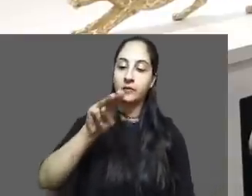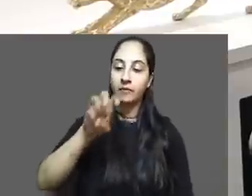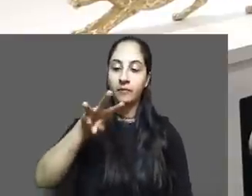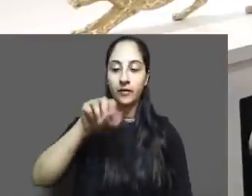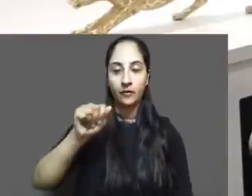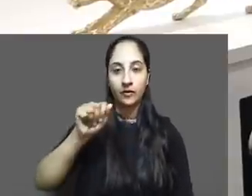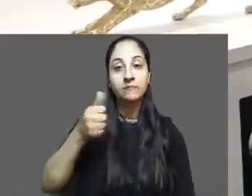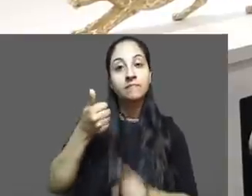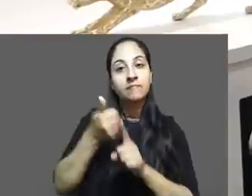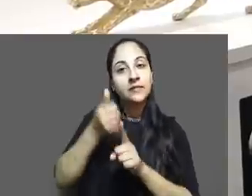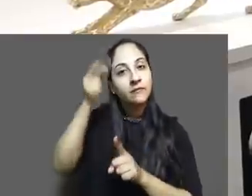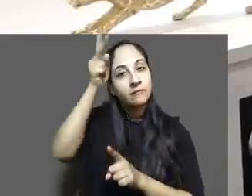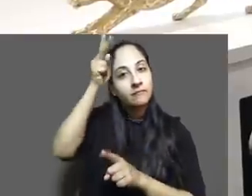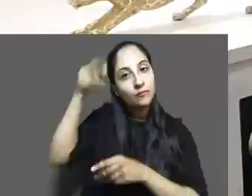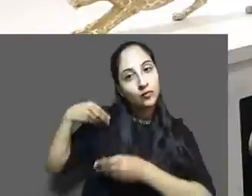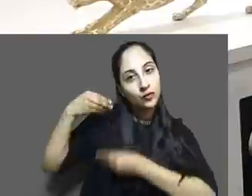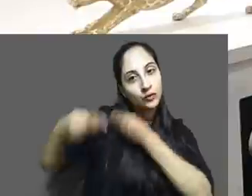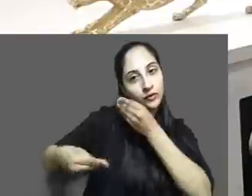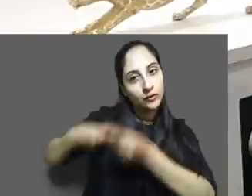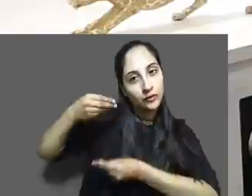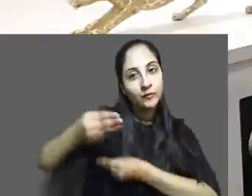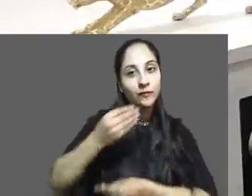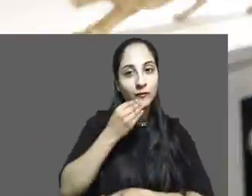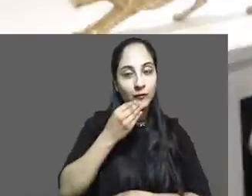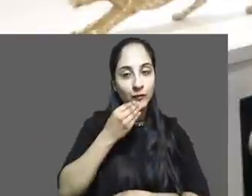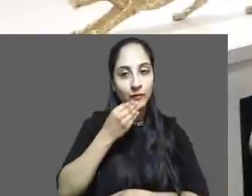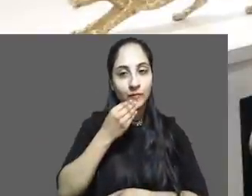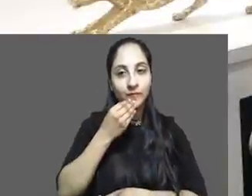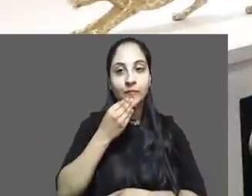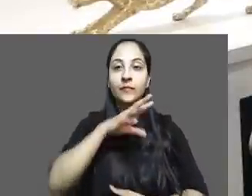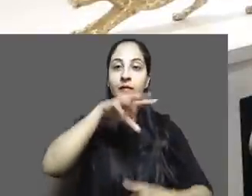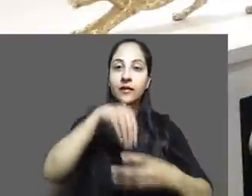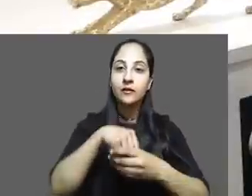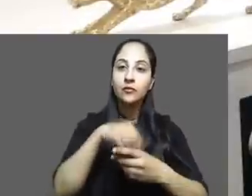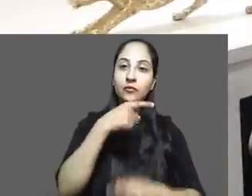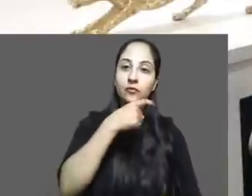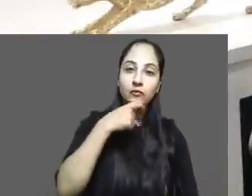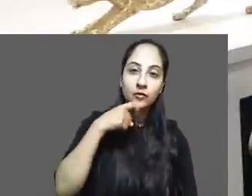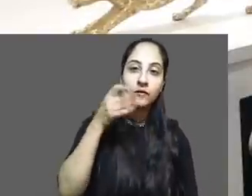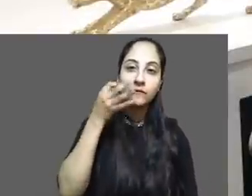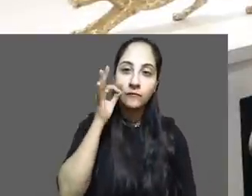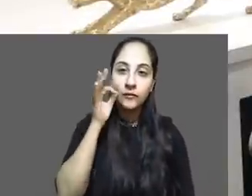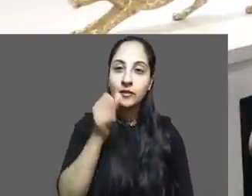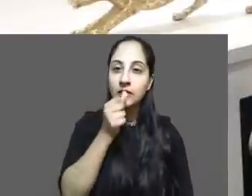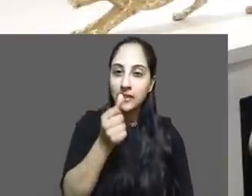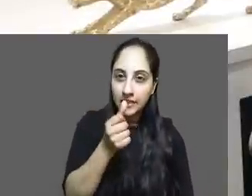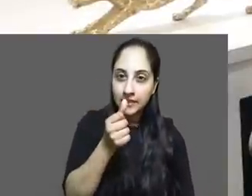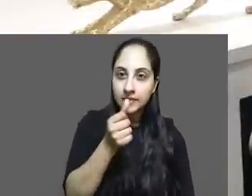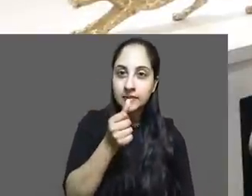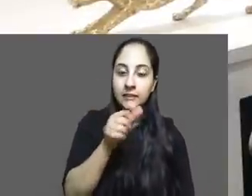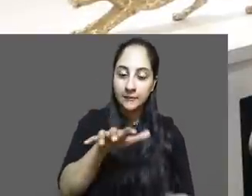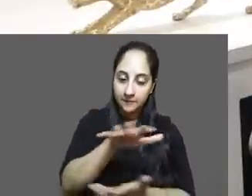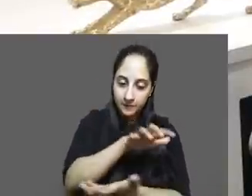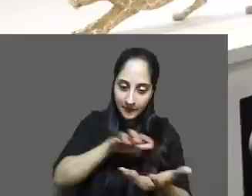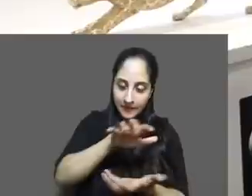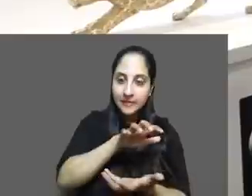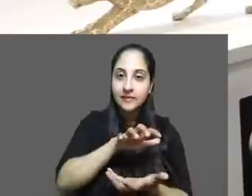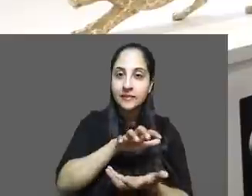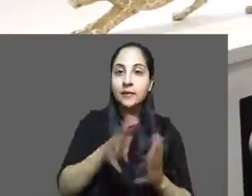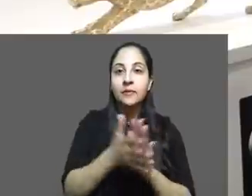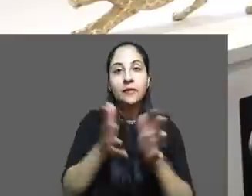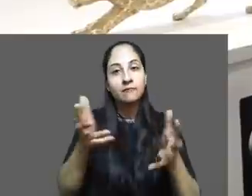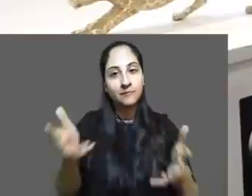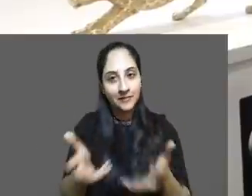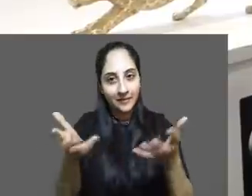a traditional dish which consists of 7 different types of dried nuts and fruits, and it's a dish that is typically prepared for Navroz.